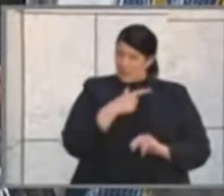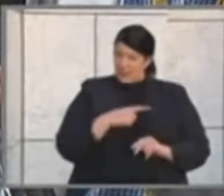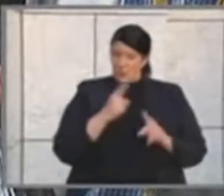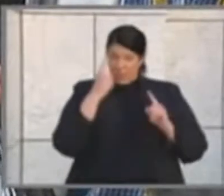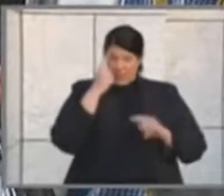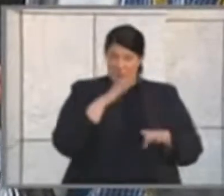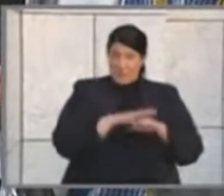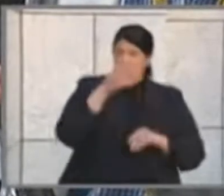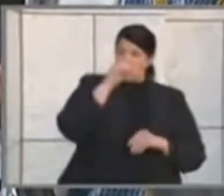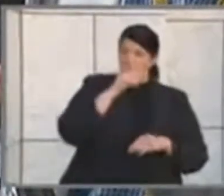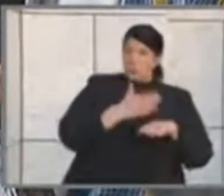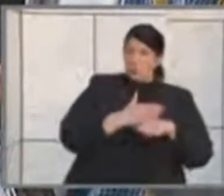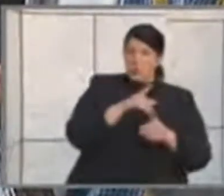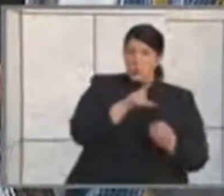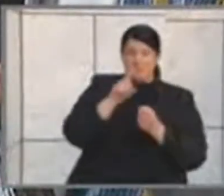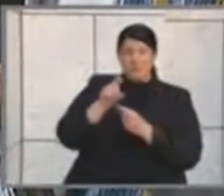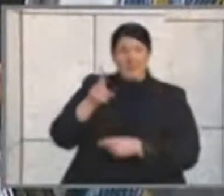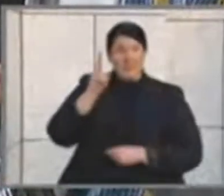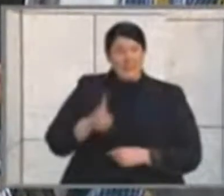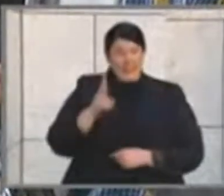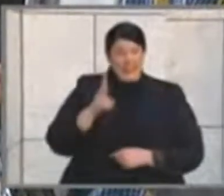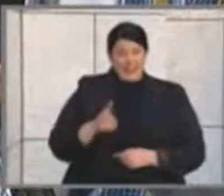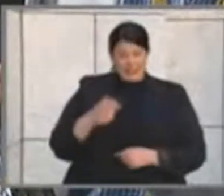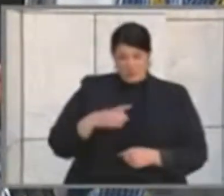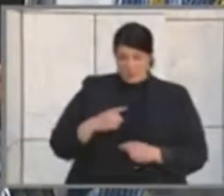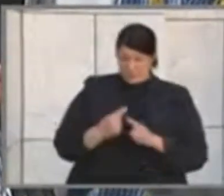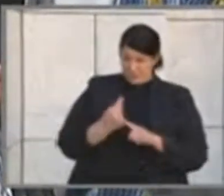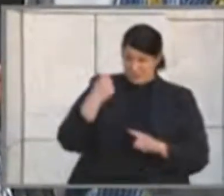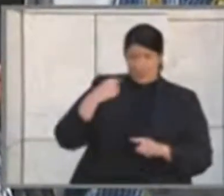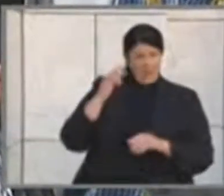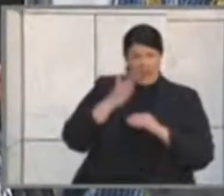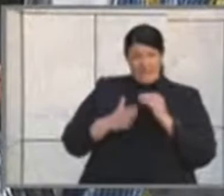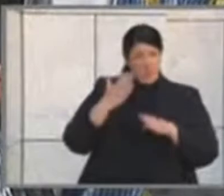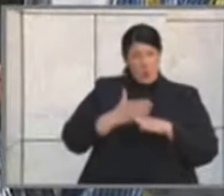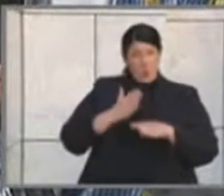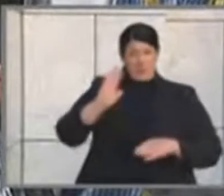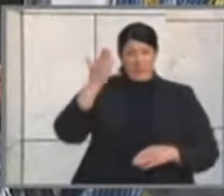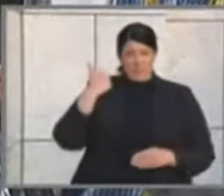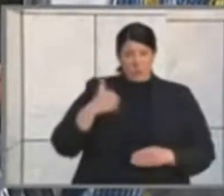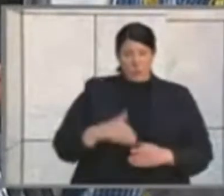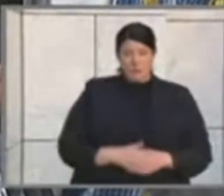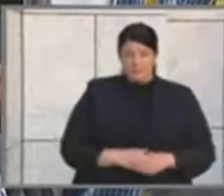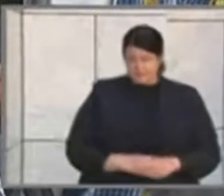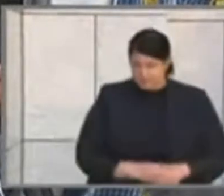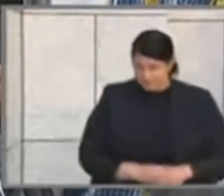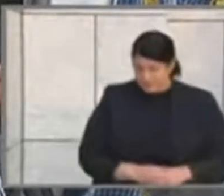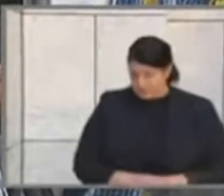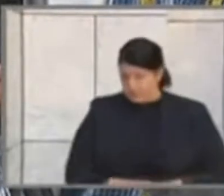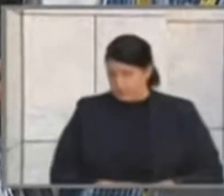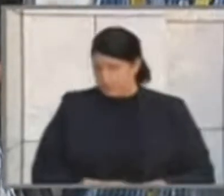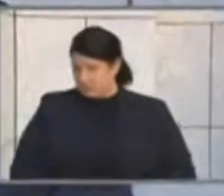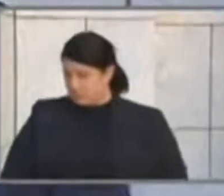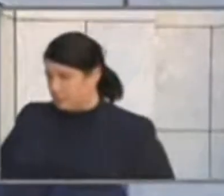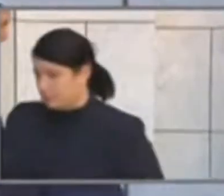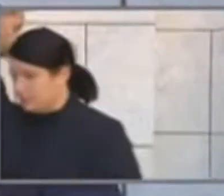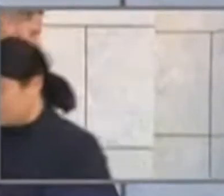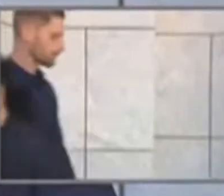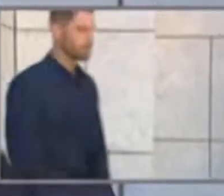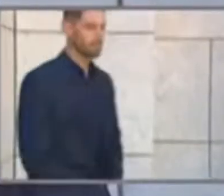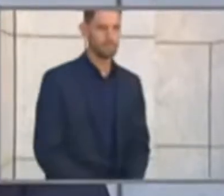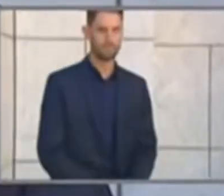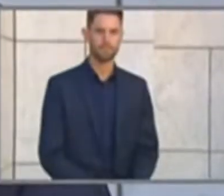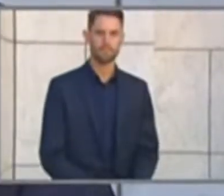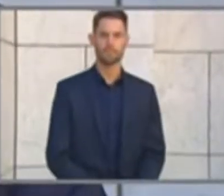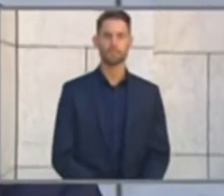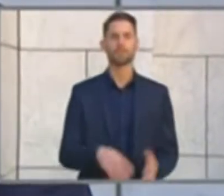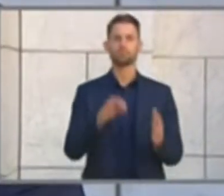youth unemployment measures, given that they haven't really worked, especially now that we're nudging 14%? Well, I don't agree with the premise of your question. I mean,